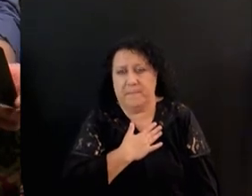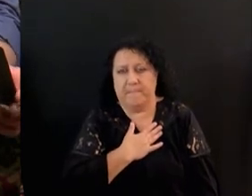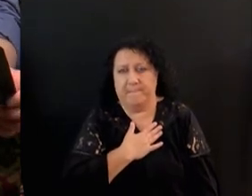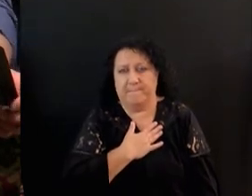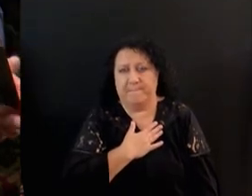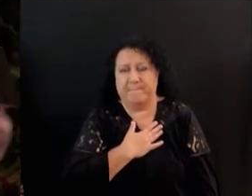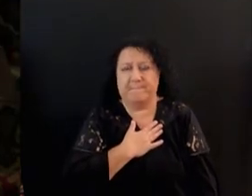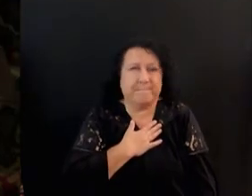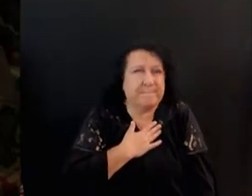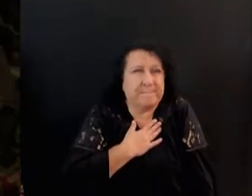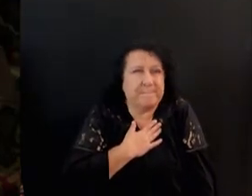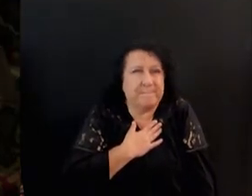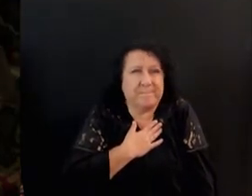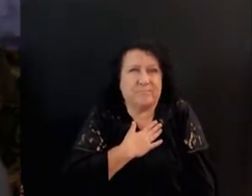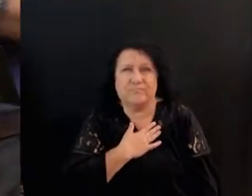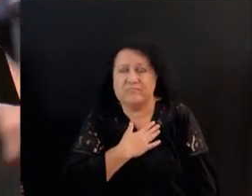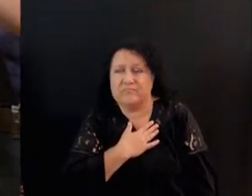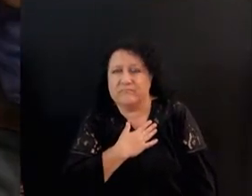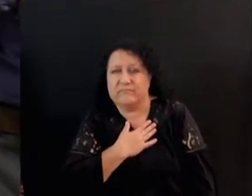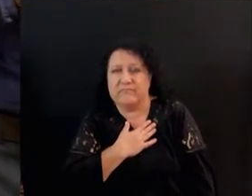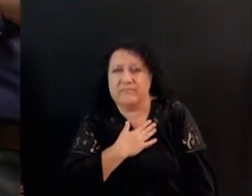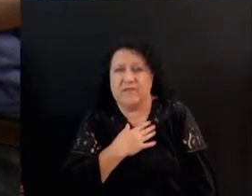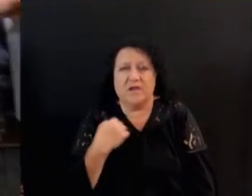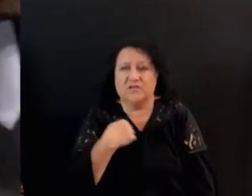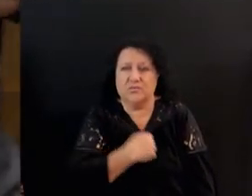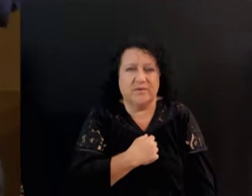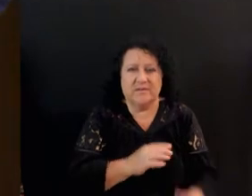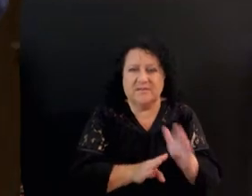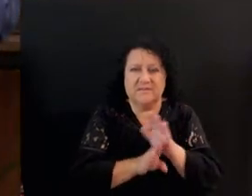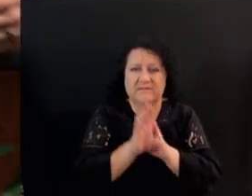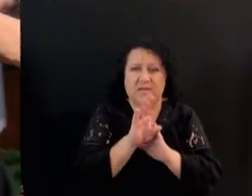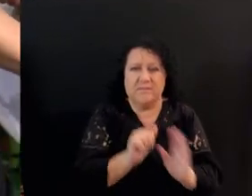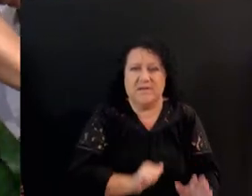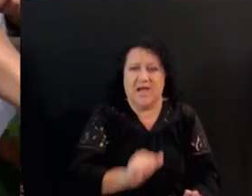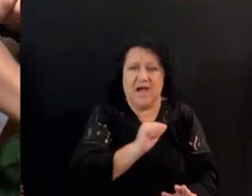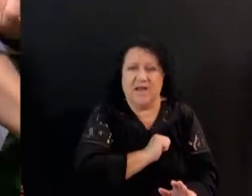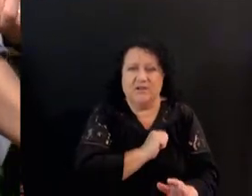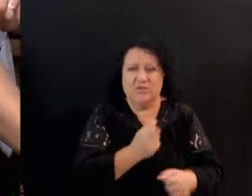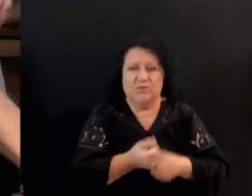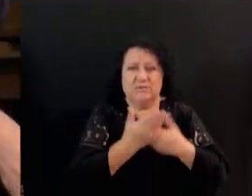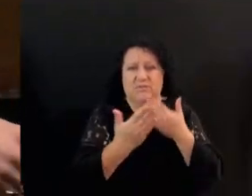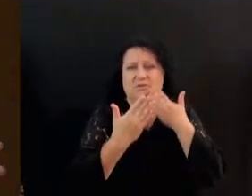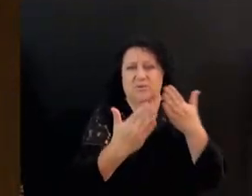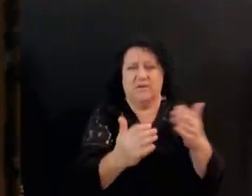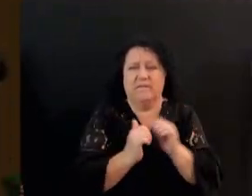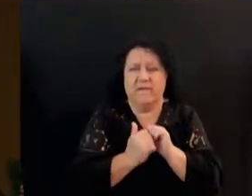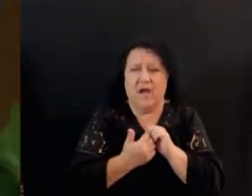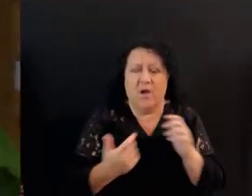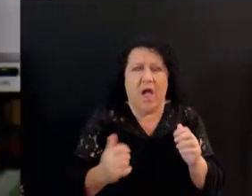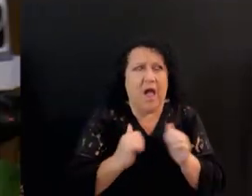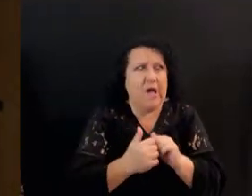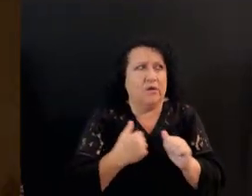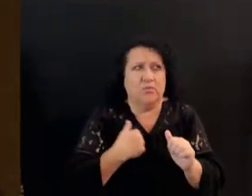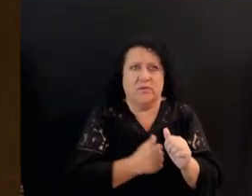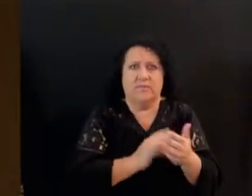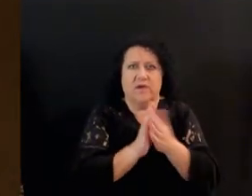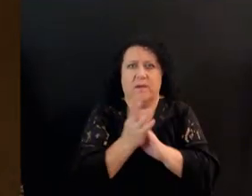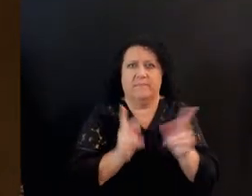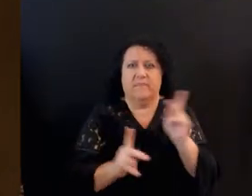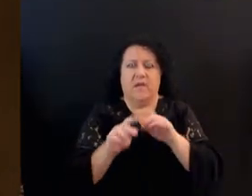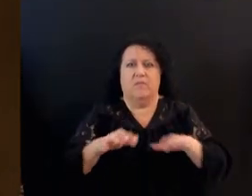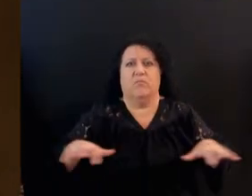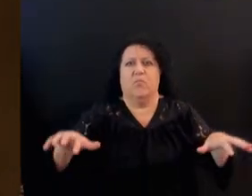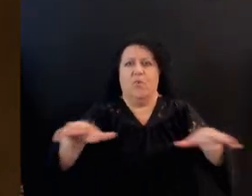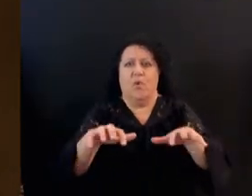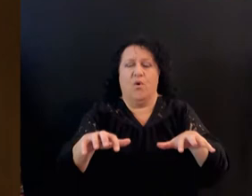So how do we grow an attitude of gratitude? How do we become a thankful people, even in the midst of